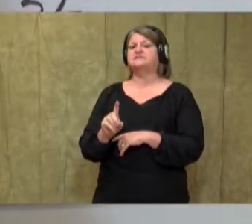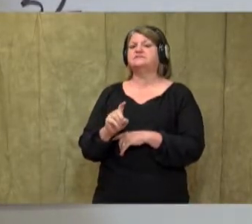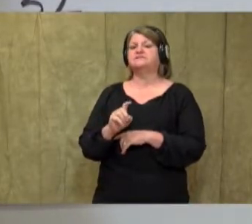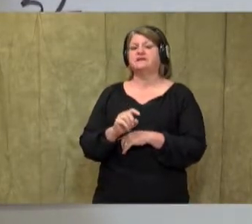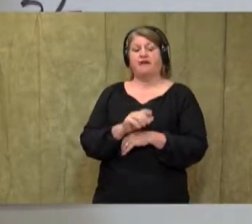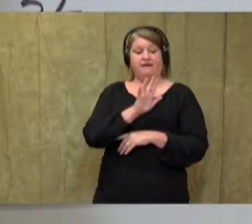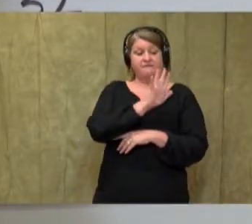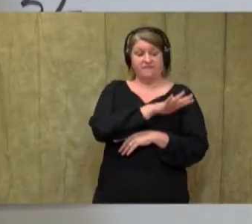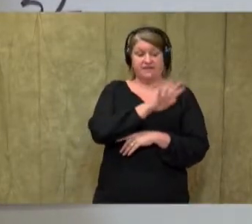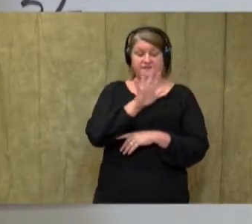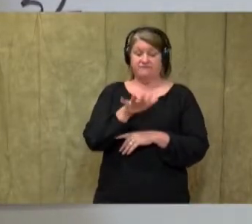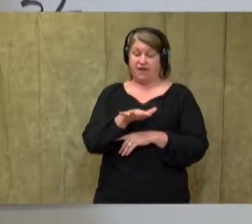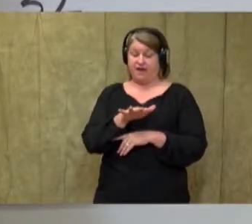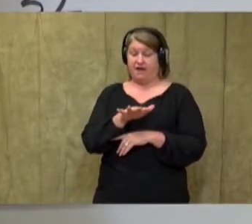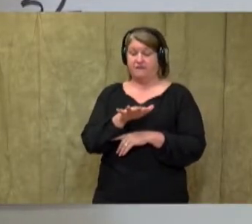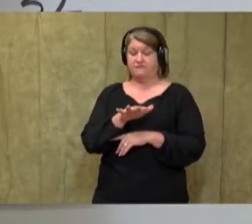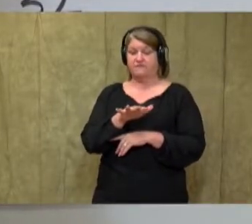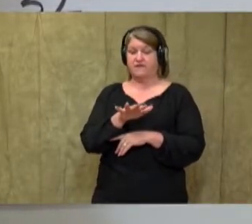55